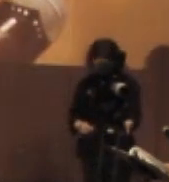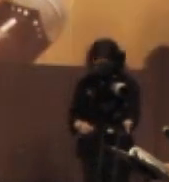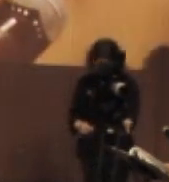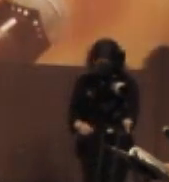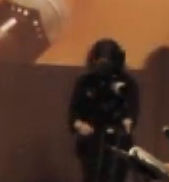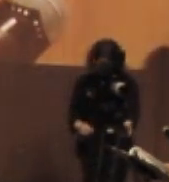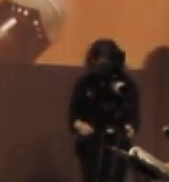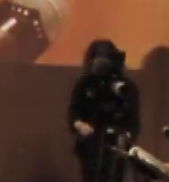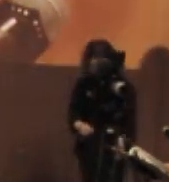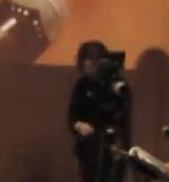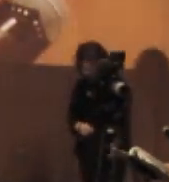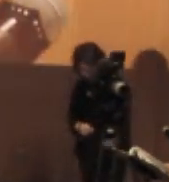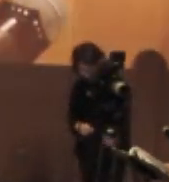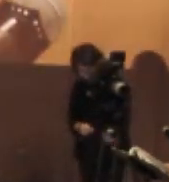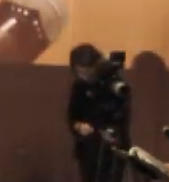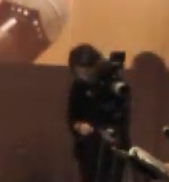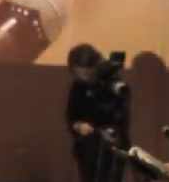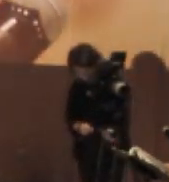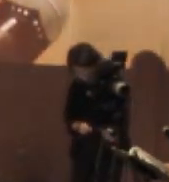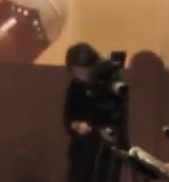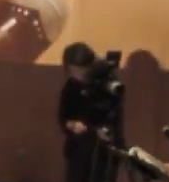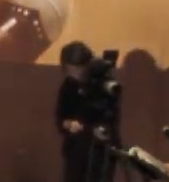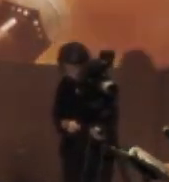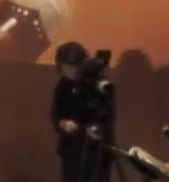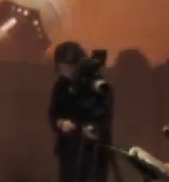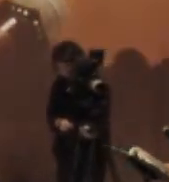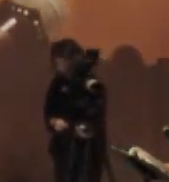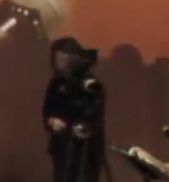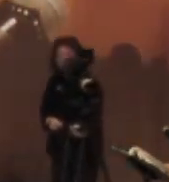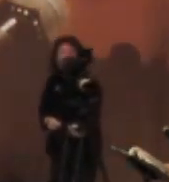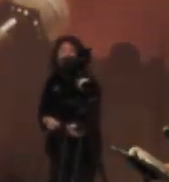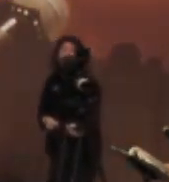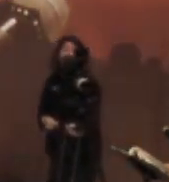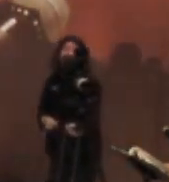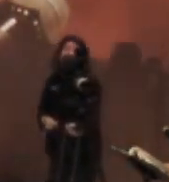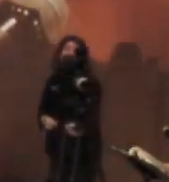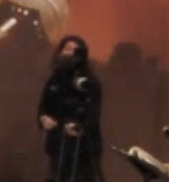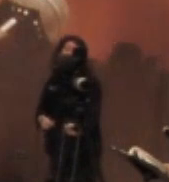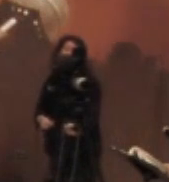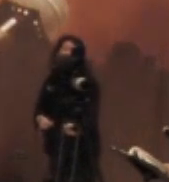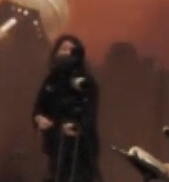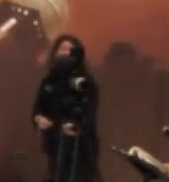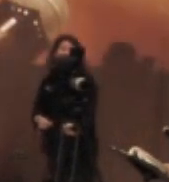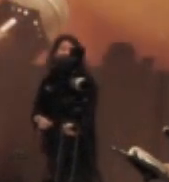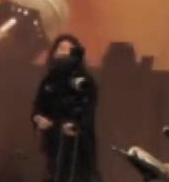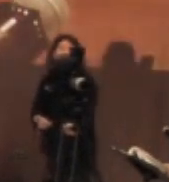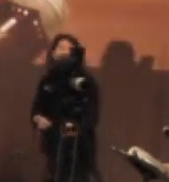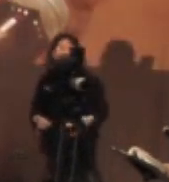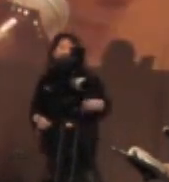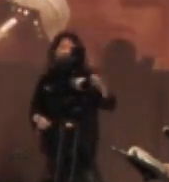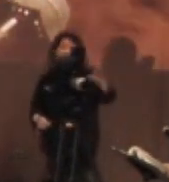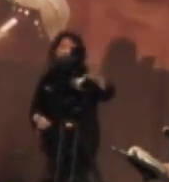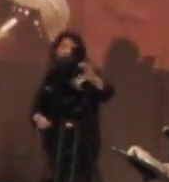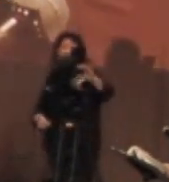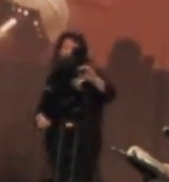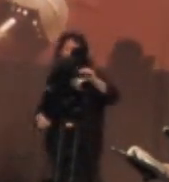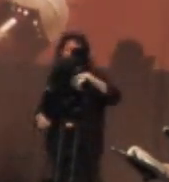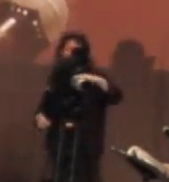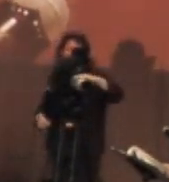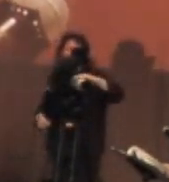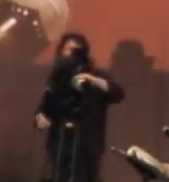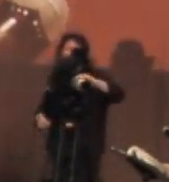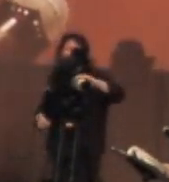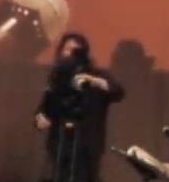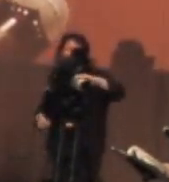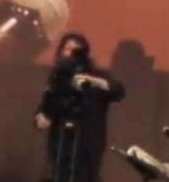sit there with her feet pulled up on the chair sitting sitting there reading